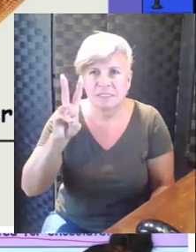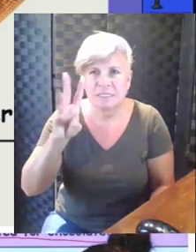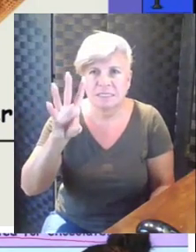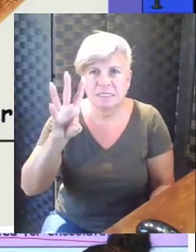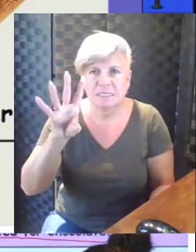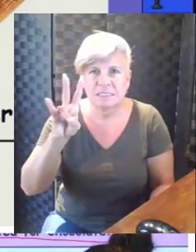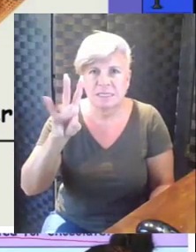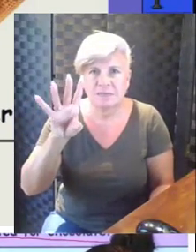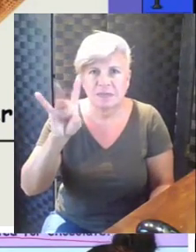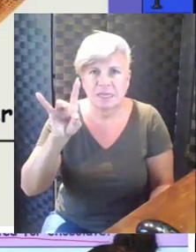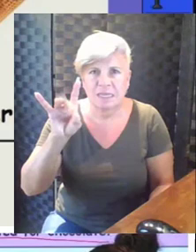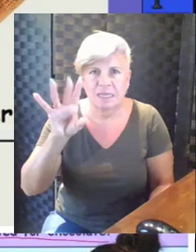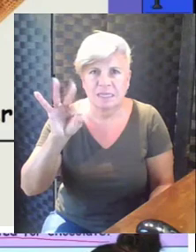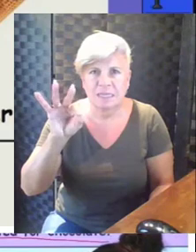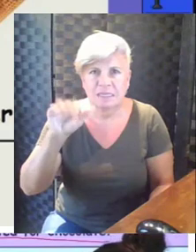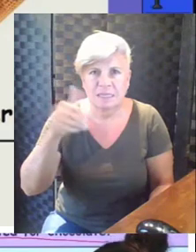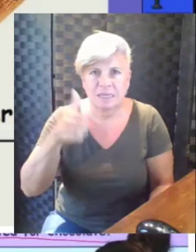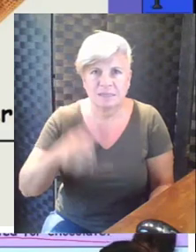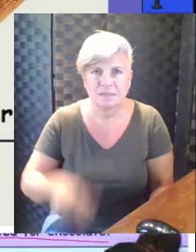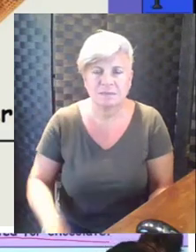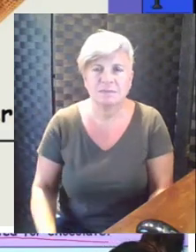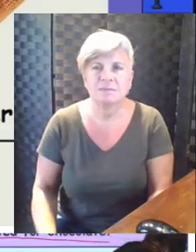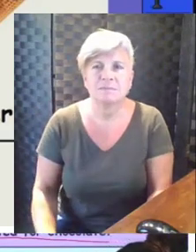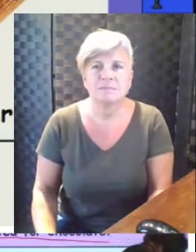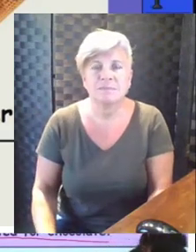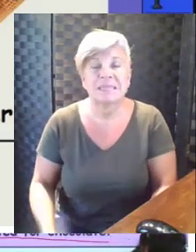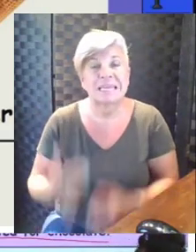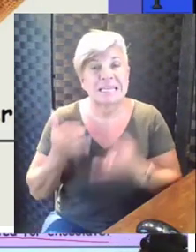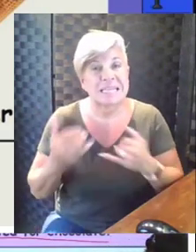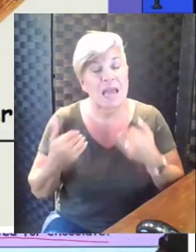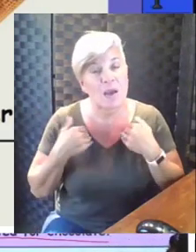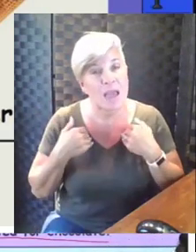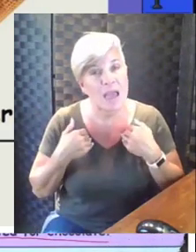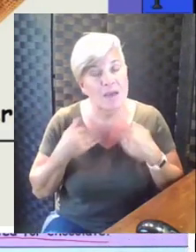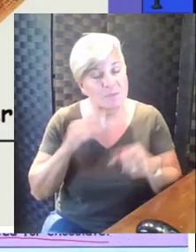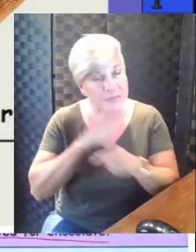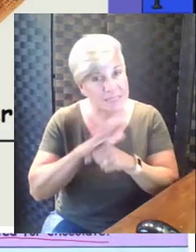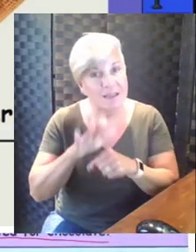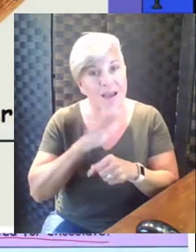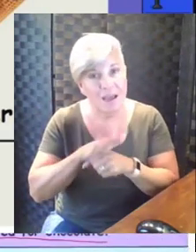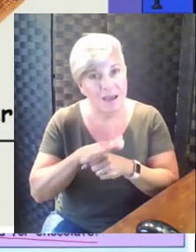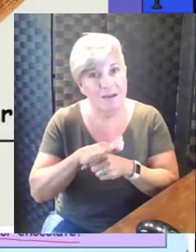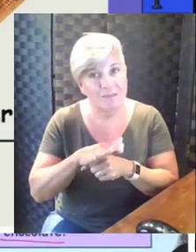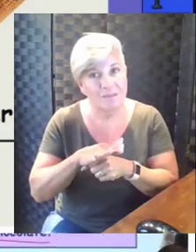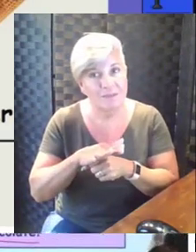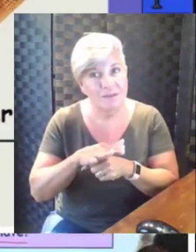5, 6, 7, 8, 9, 10. Now I have enough